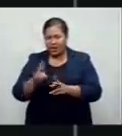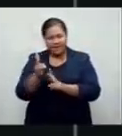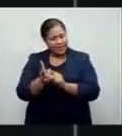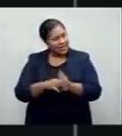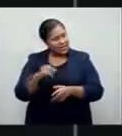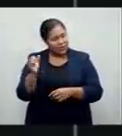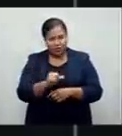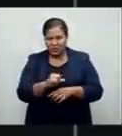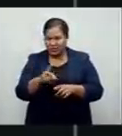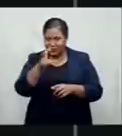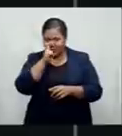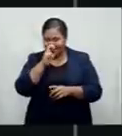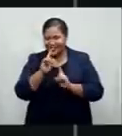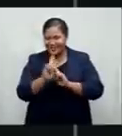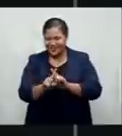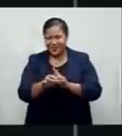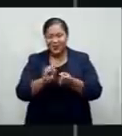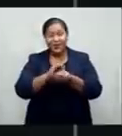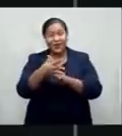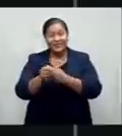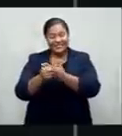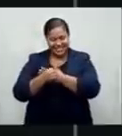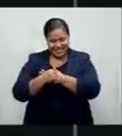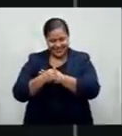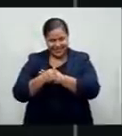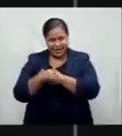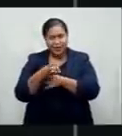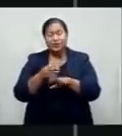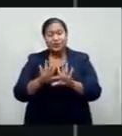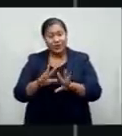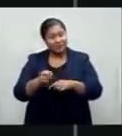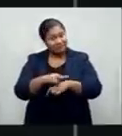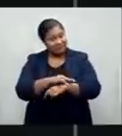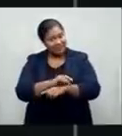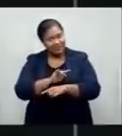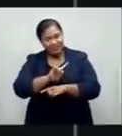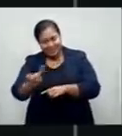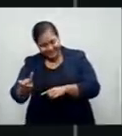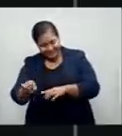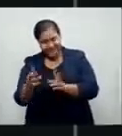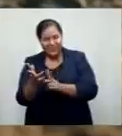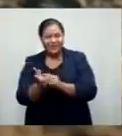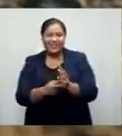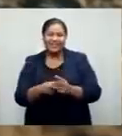strictly adhering to COVID safety protocols to prevent the virus from entering the community.